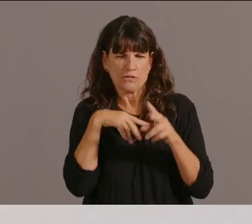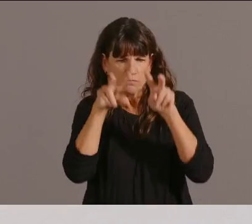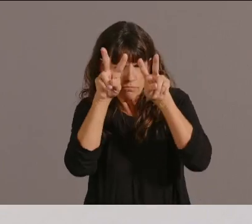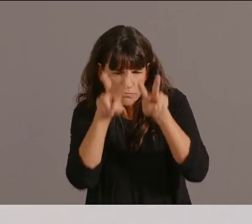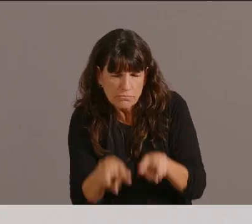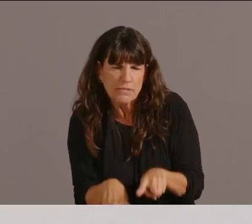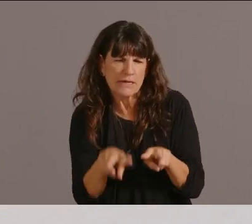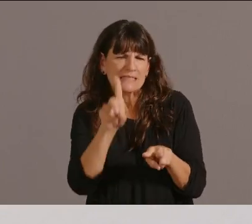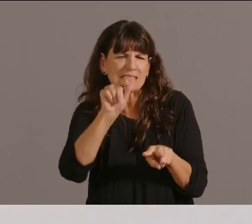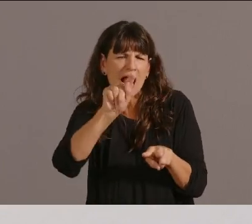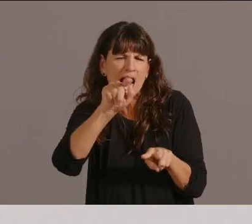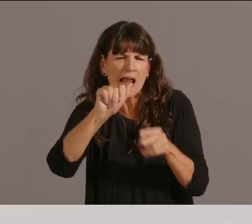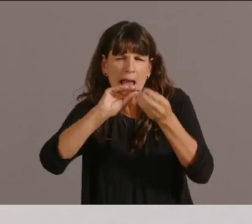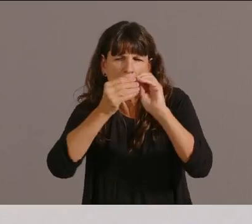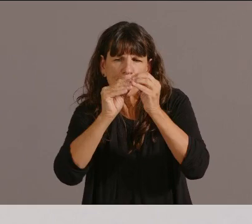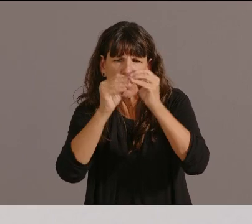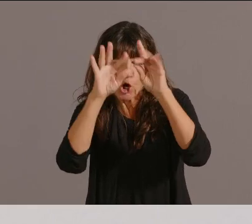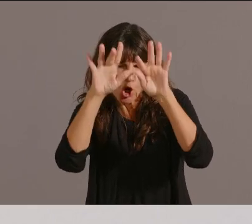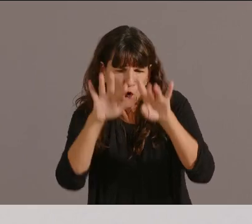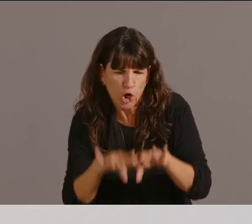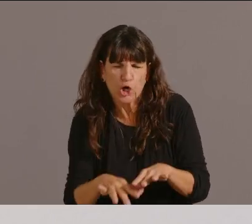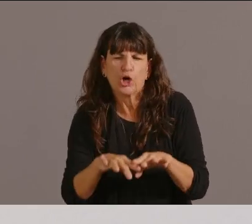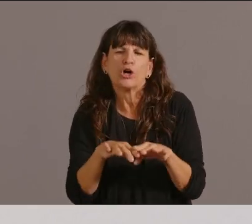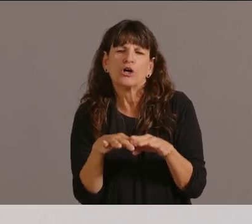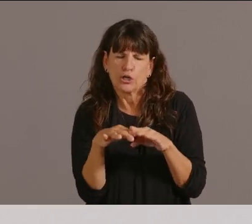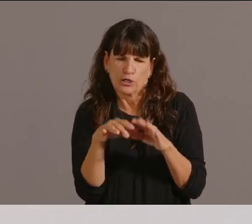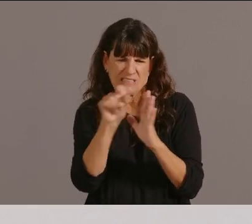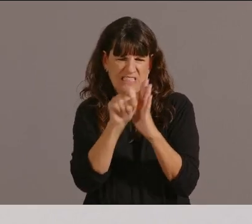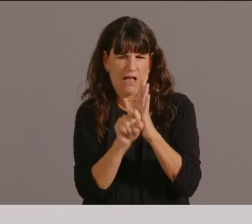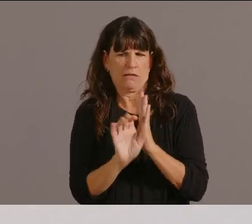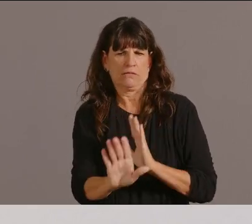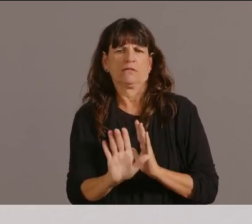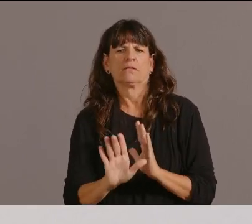many vaccines have been going. I think,